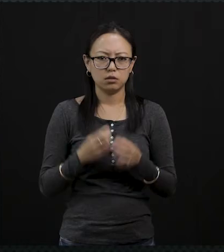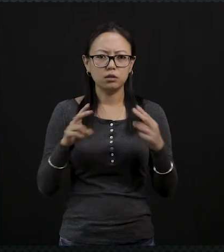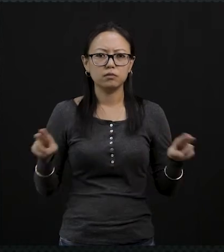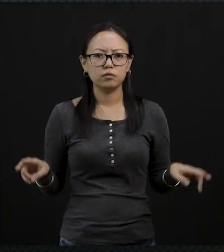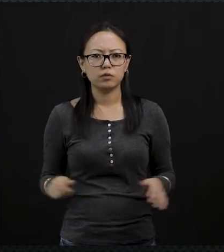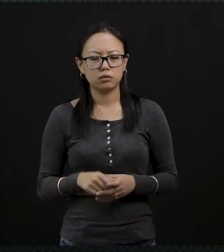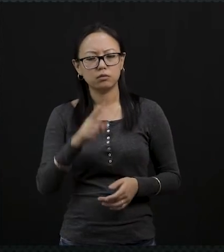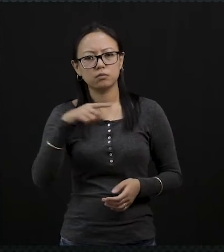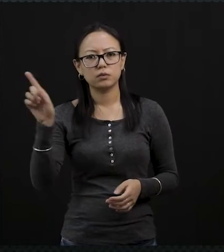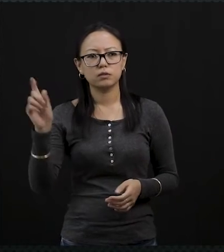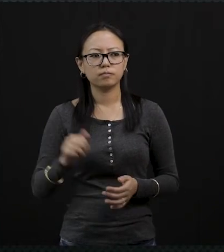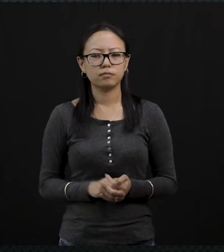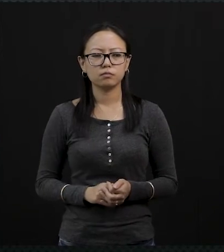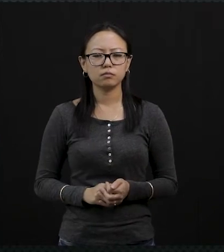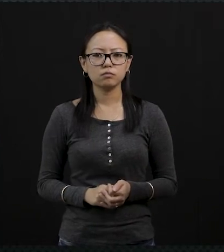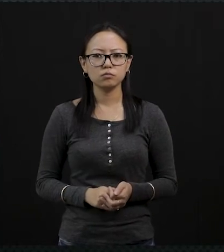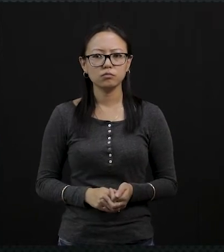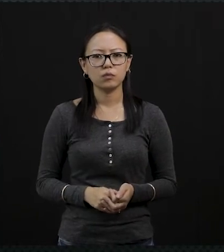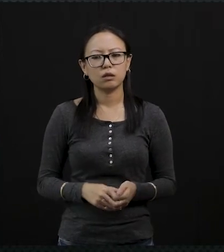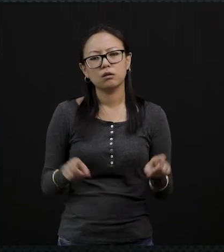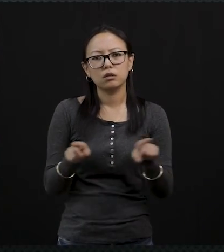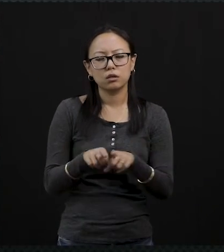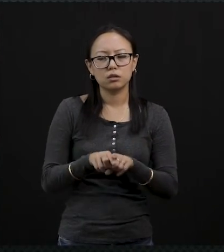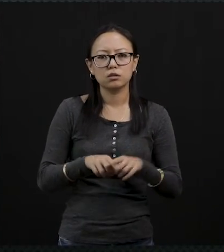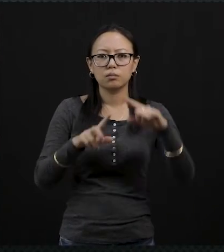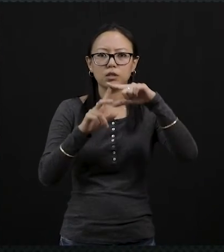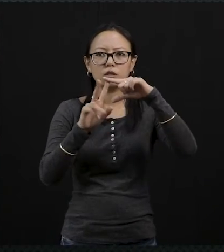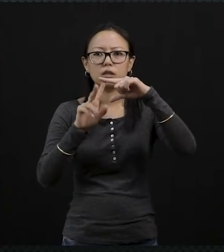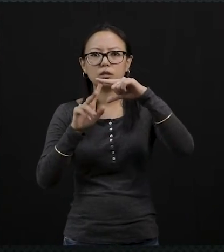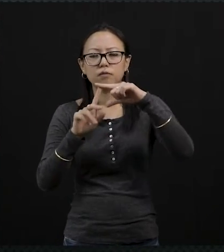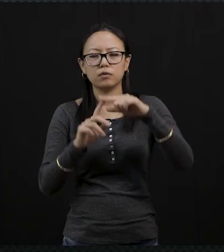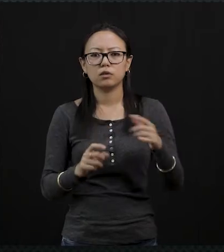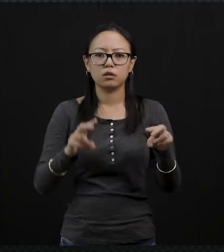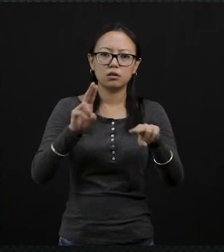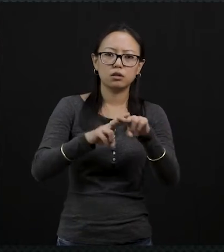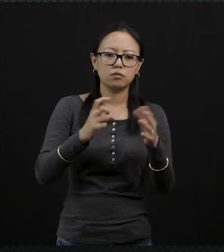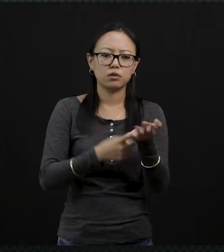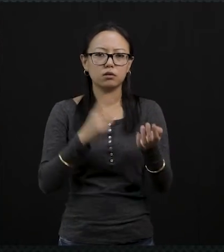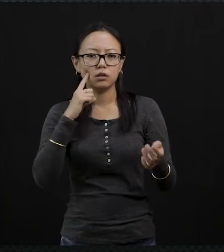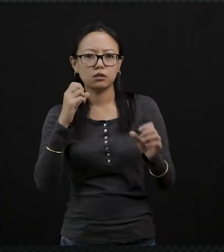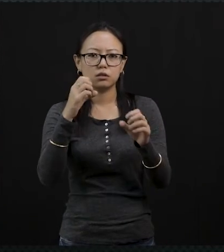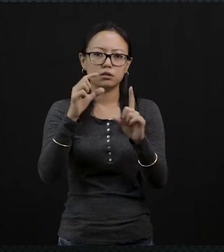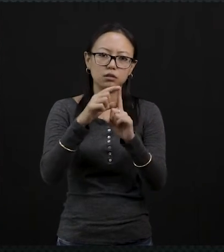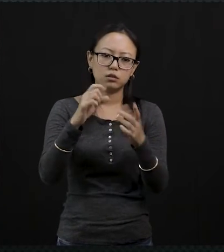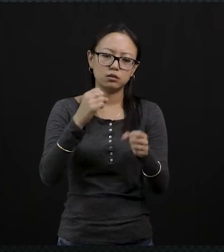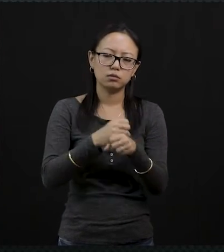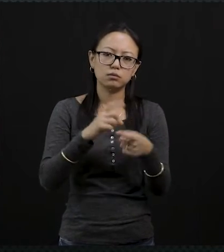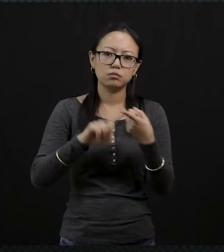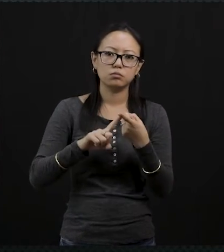okay, we are dependent on electrical appliance. So these are all common things you see at